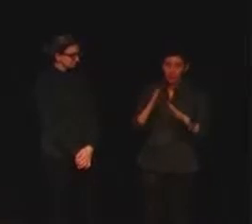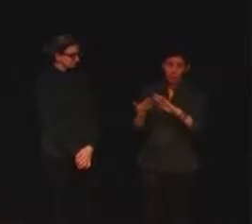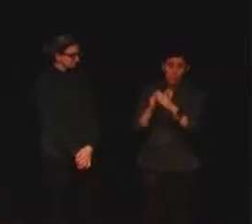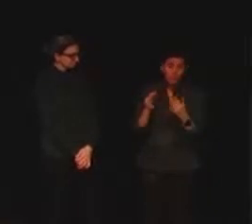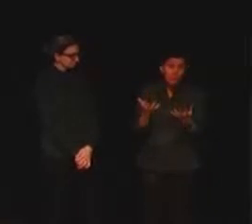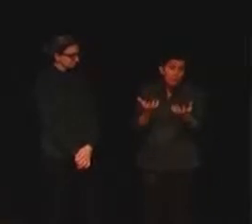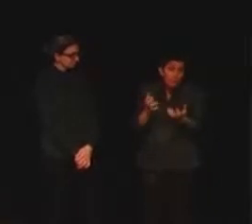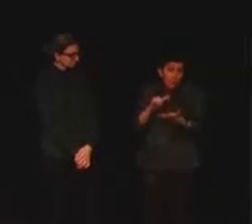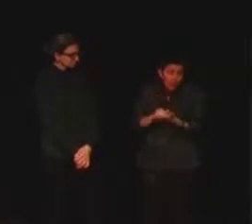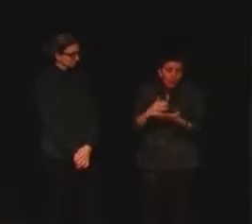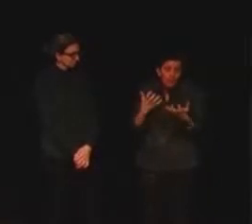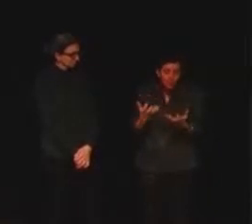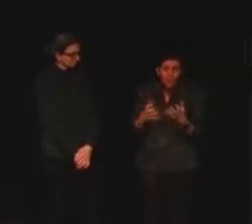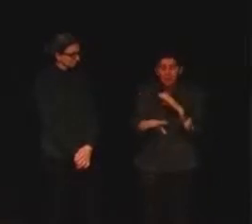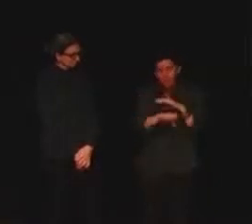what they want.